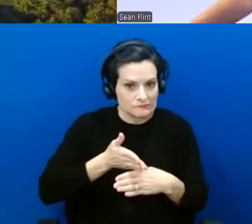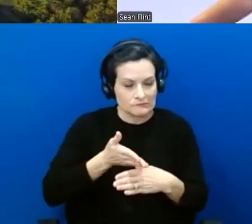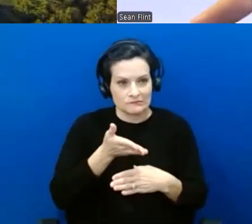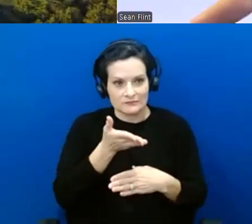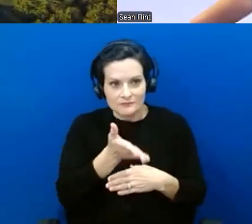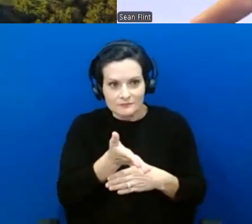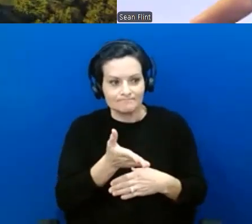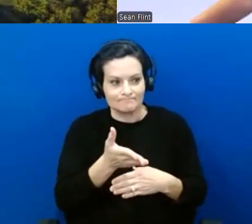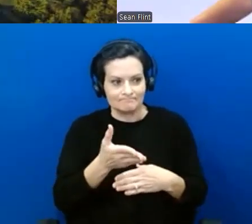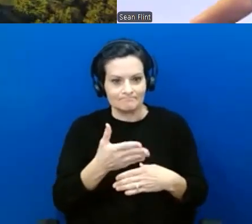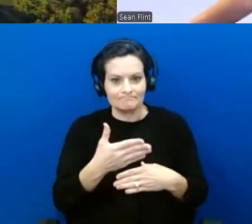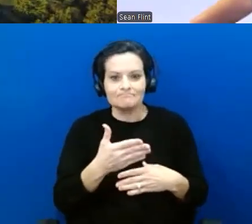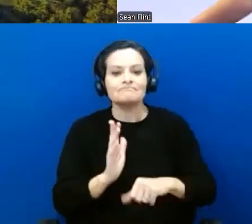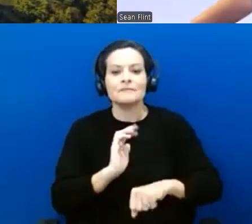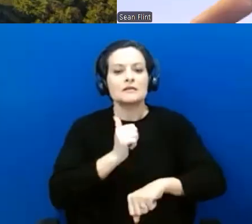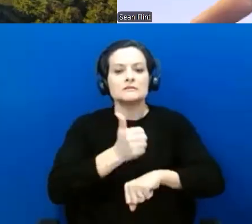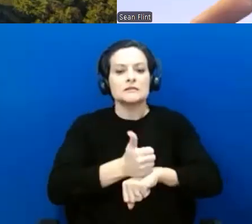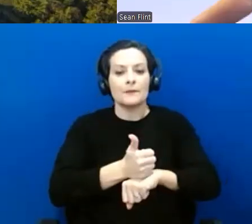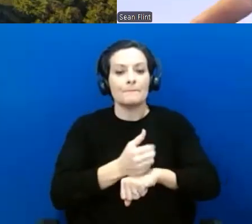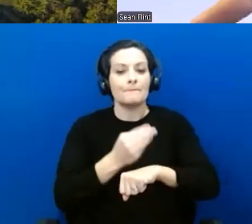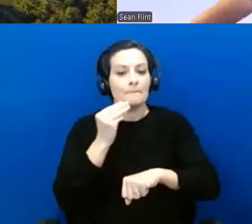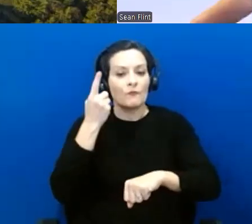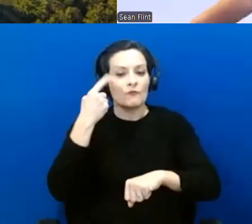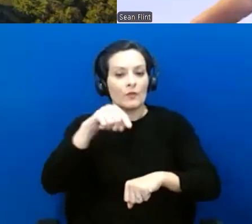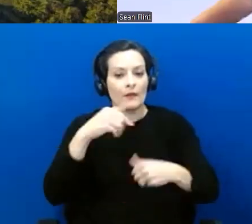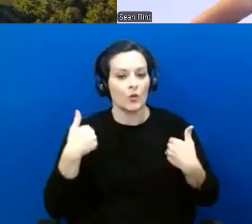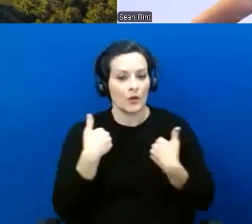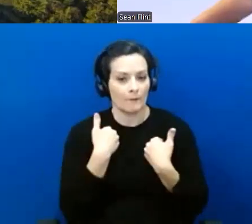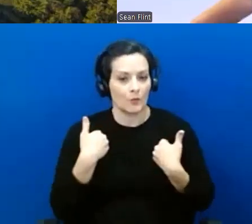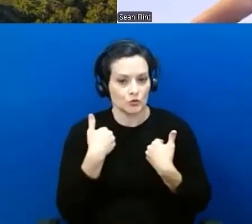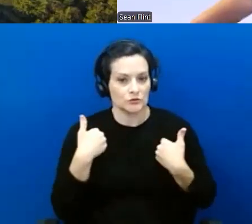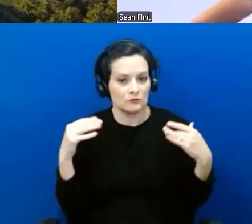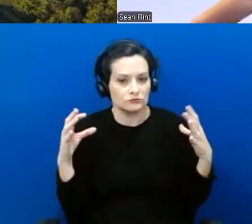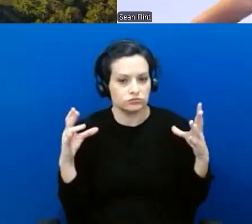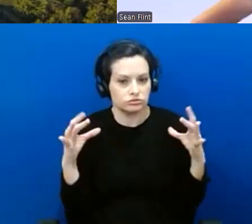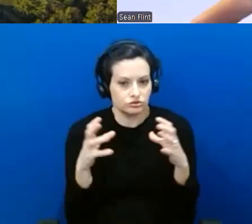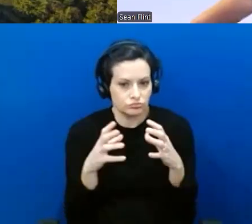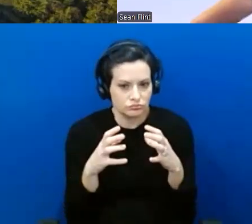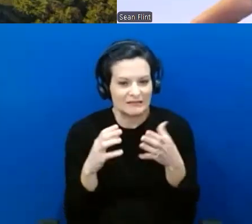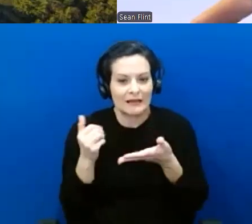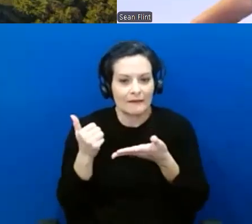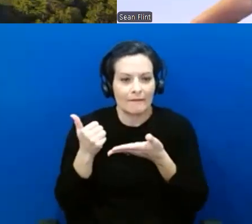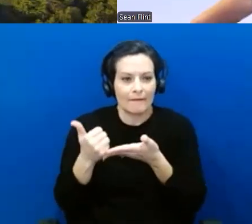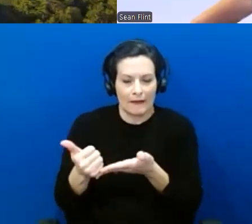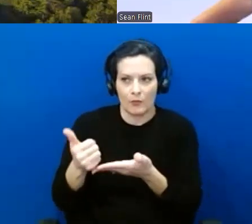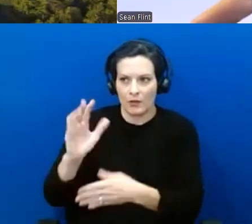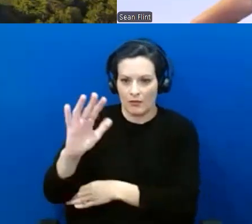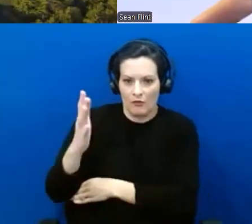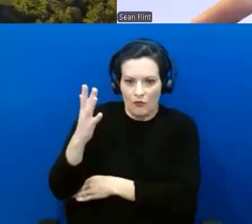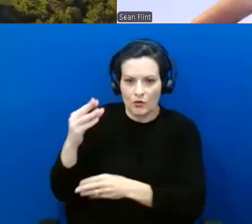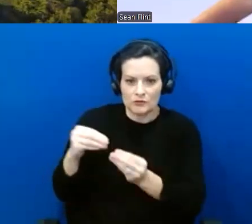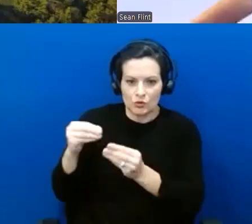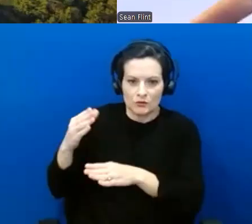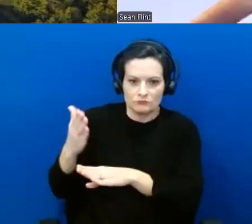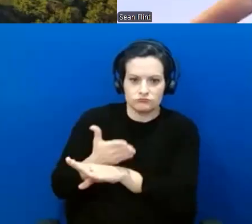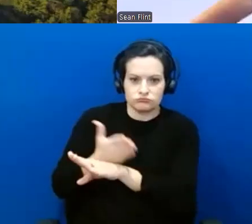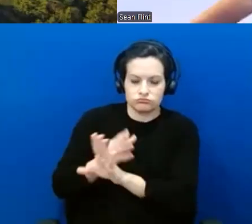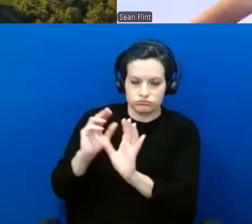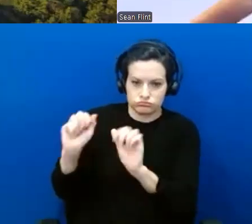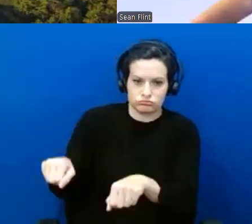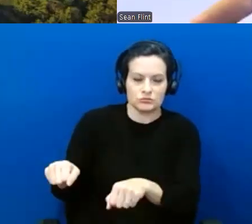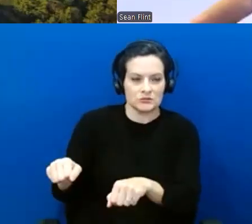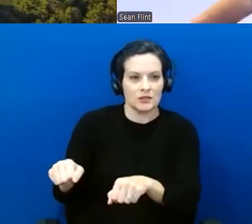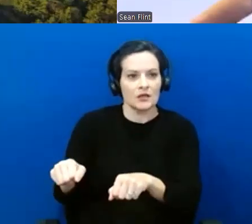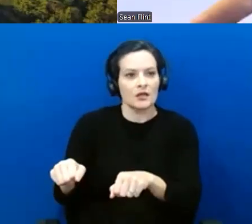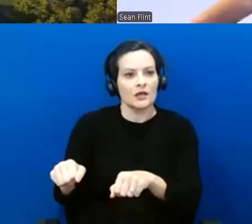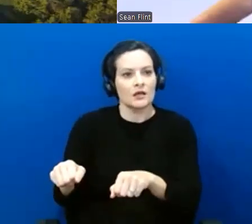create habitat for a species of concern, to make our forests more climate resilient, to do these interventions that we need to do in this moment to care for our